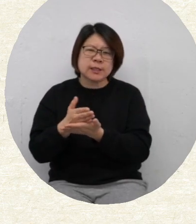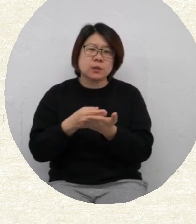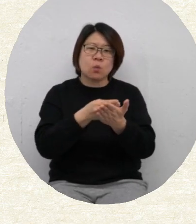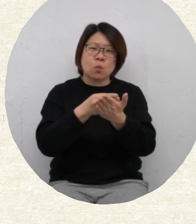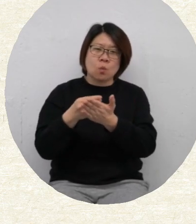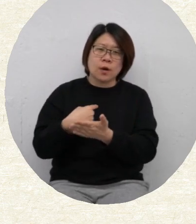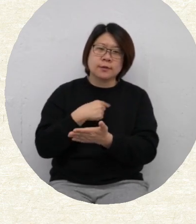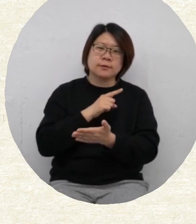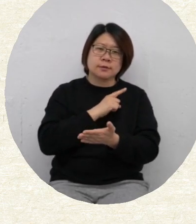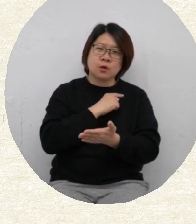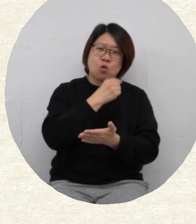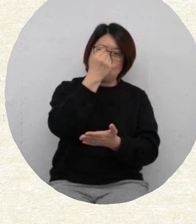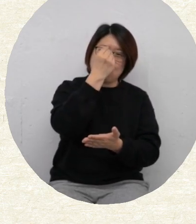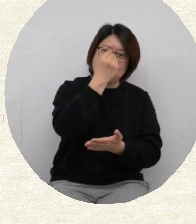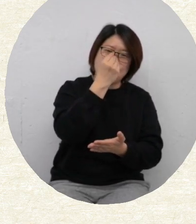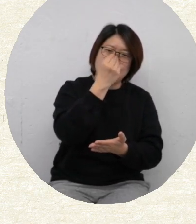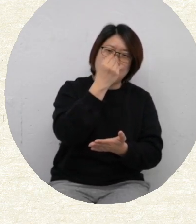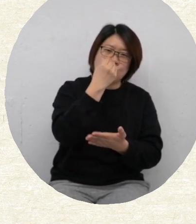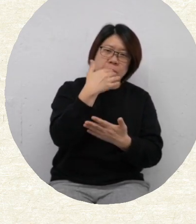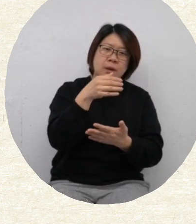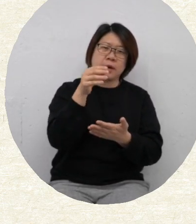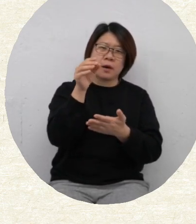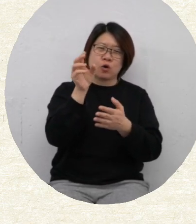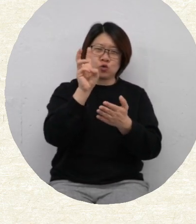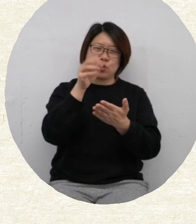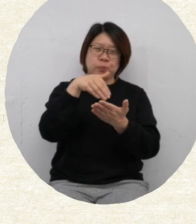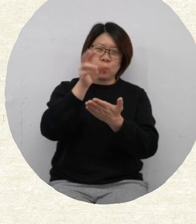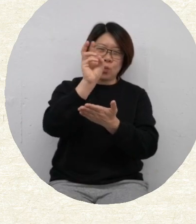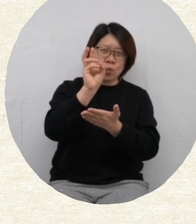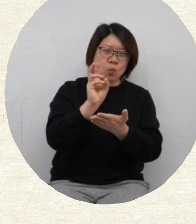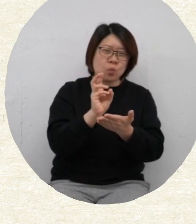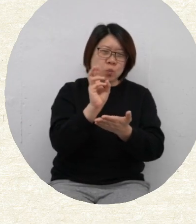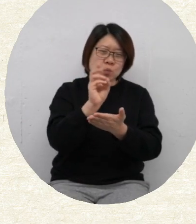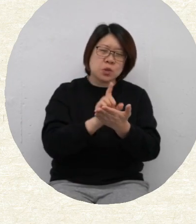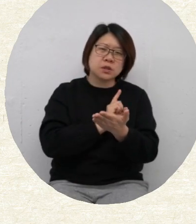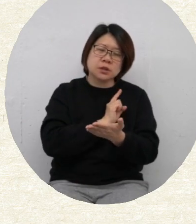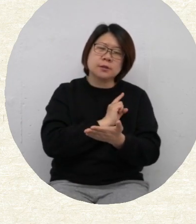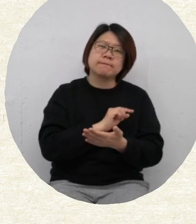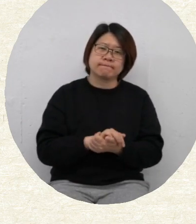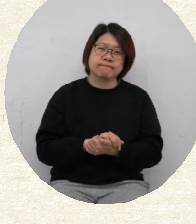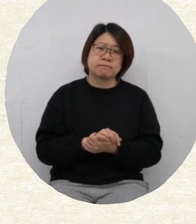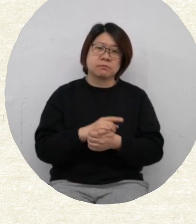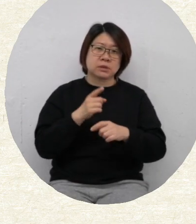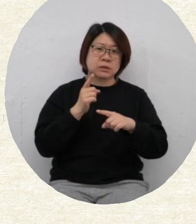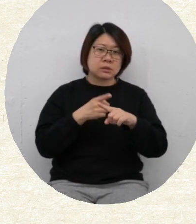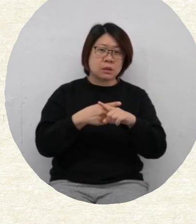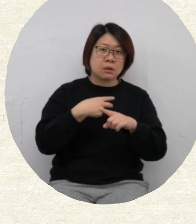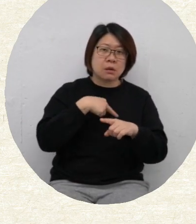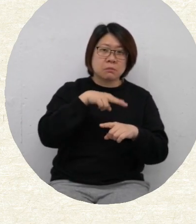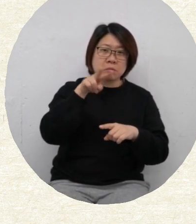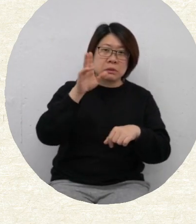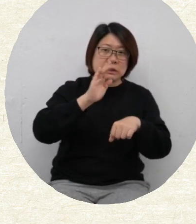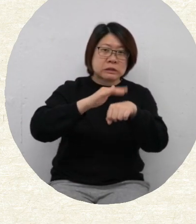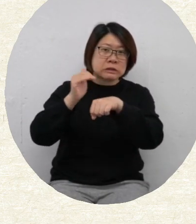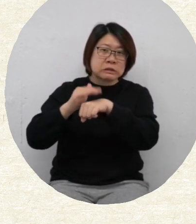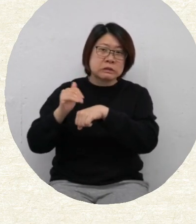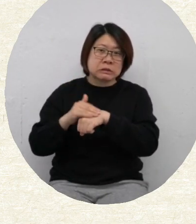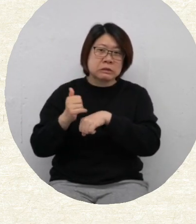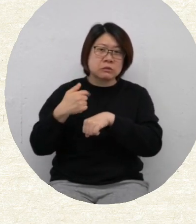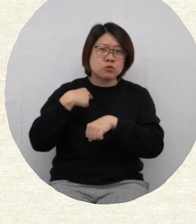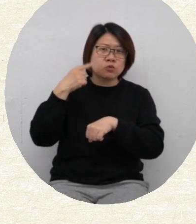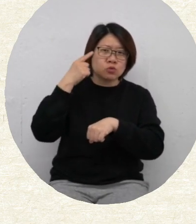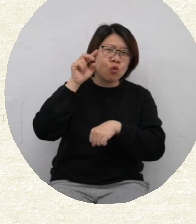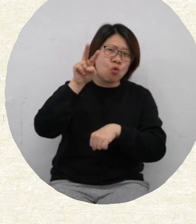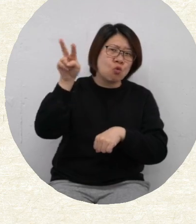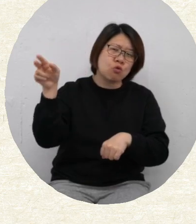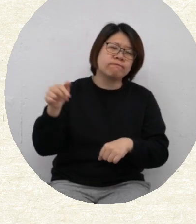books, I sort of taught myself. I just kind of copy the book and just try to teach